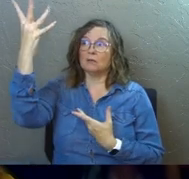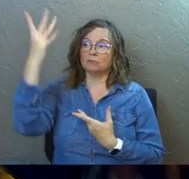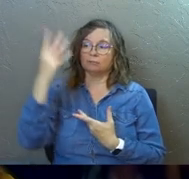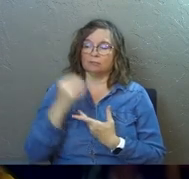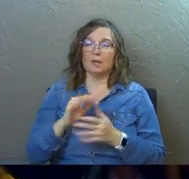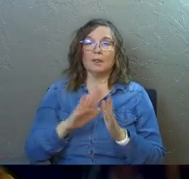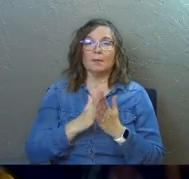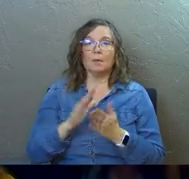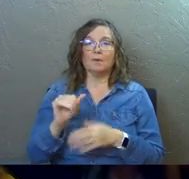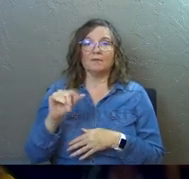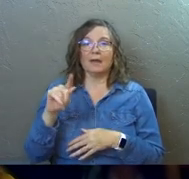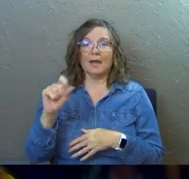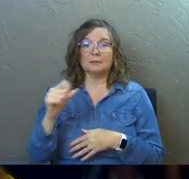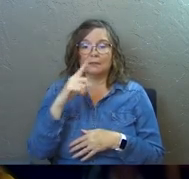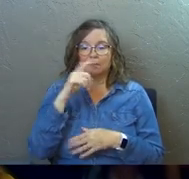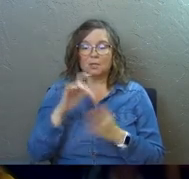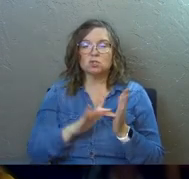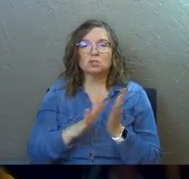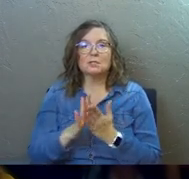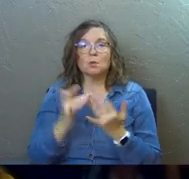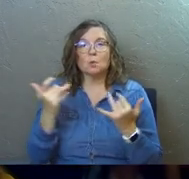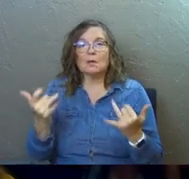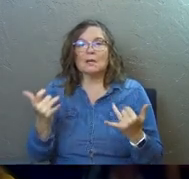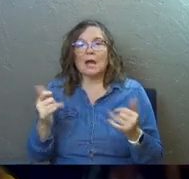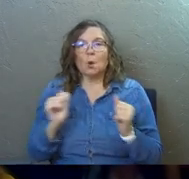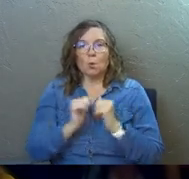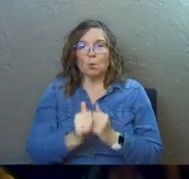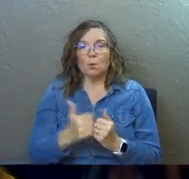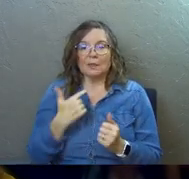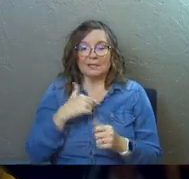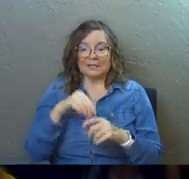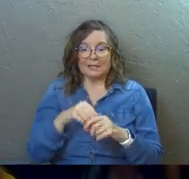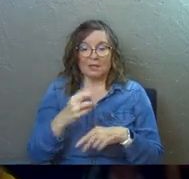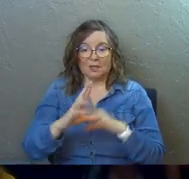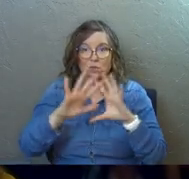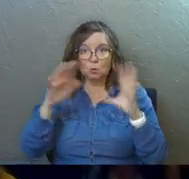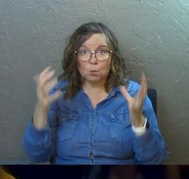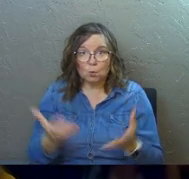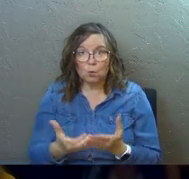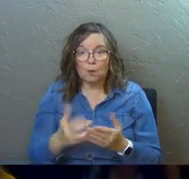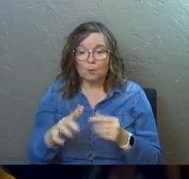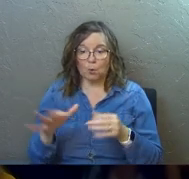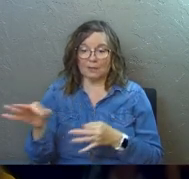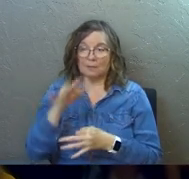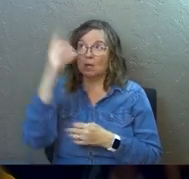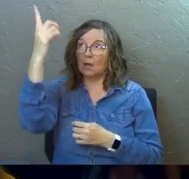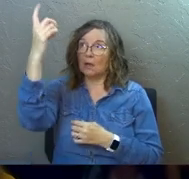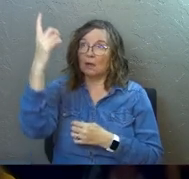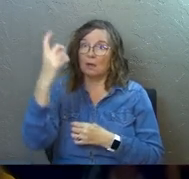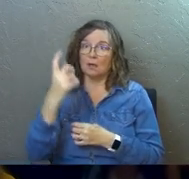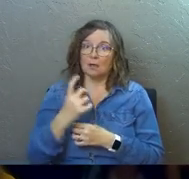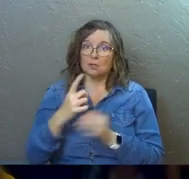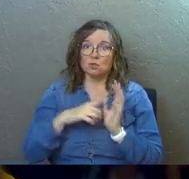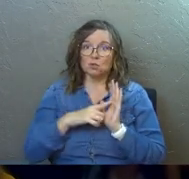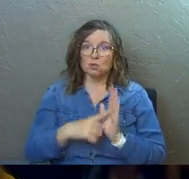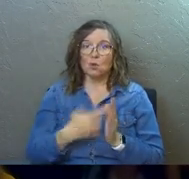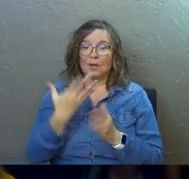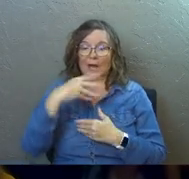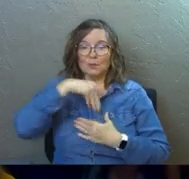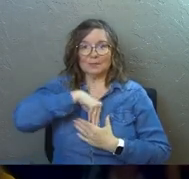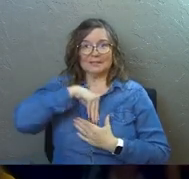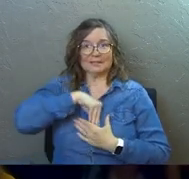book of Acts. Because Jesus was now with us in this world, but when the Spirit came, he came to show that